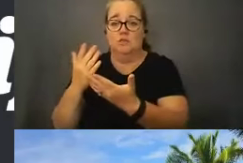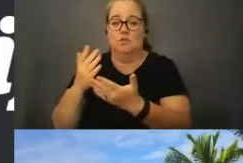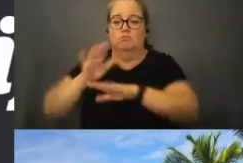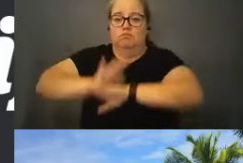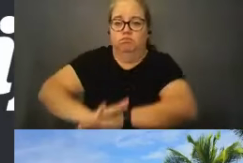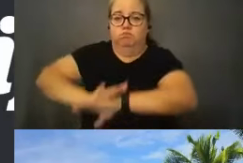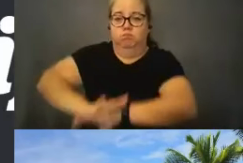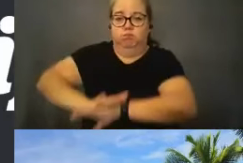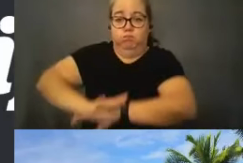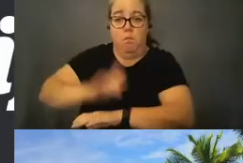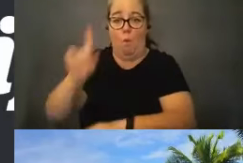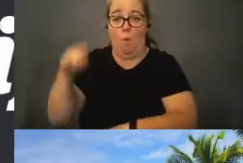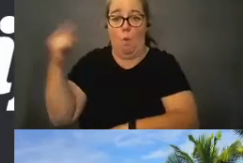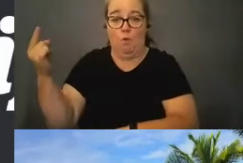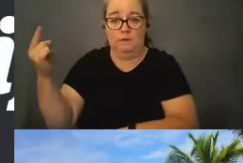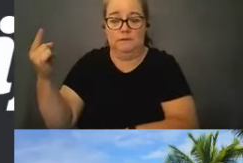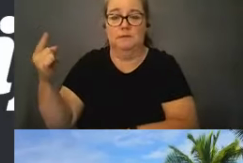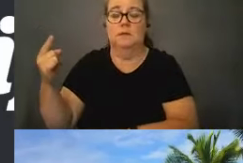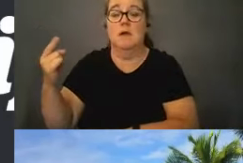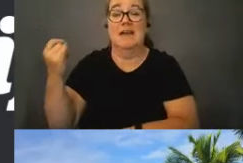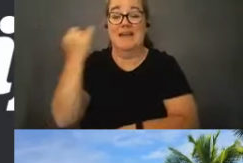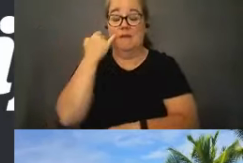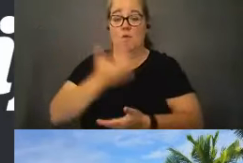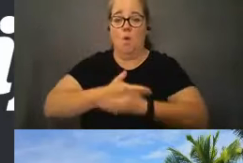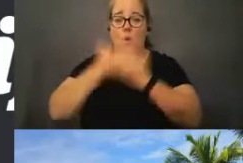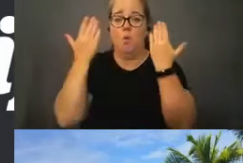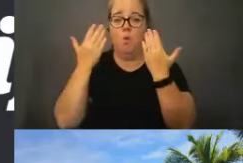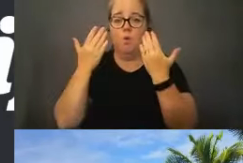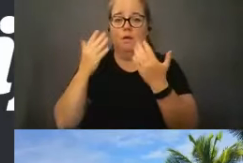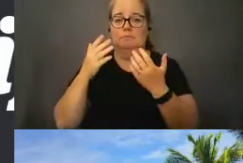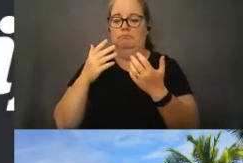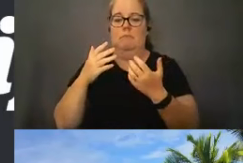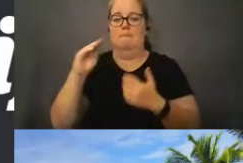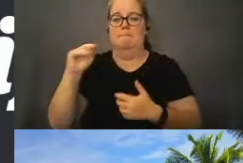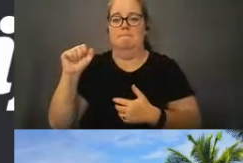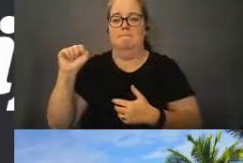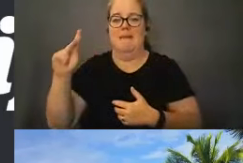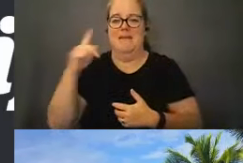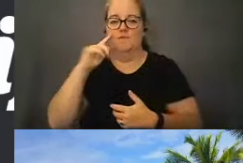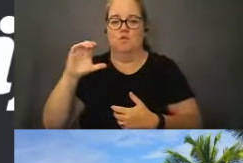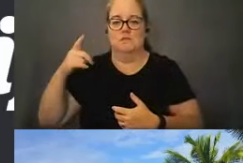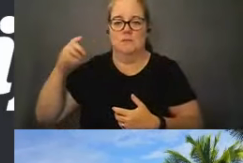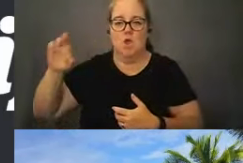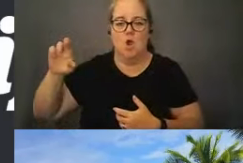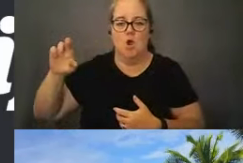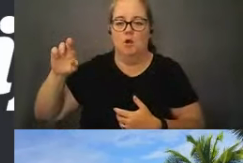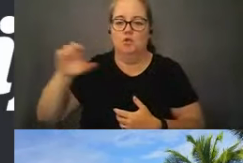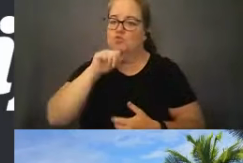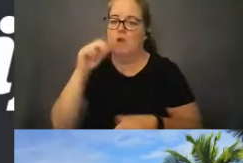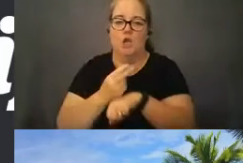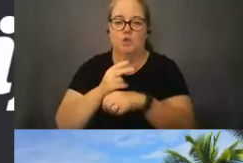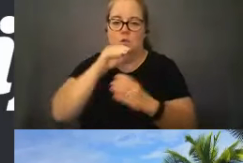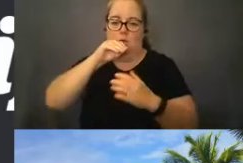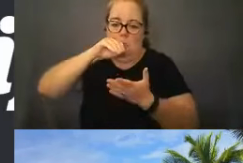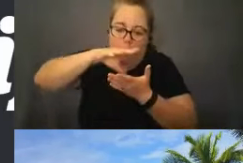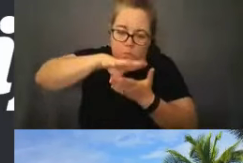compressions, but if you don't have a CPR mask, don't do breaths for somebody. Don't put